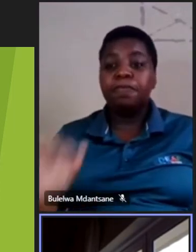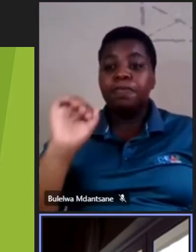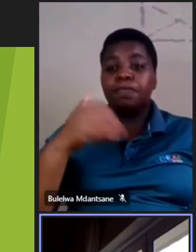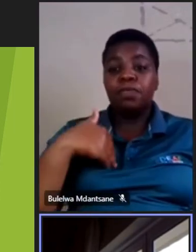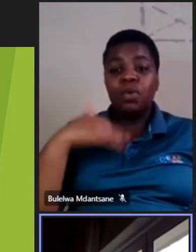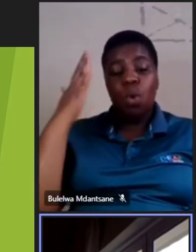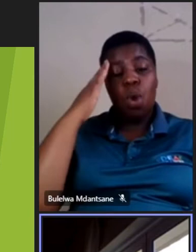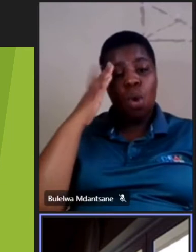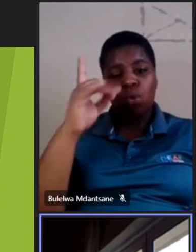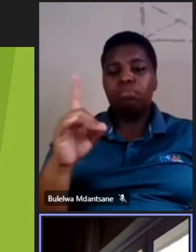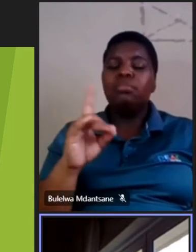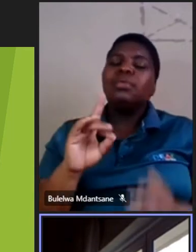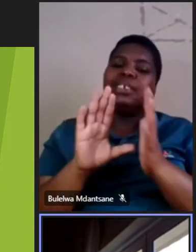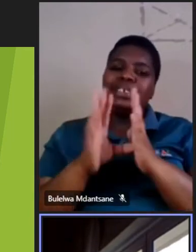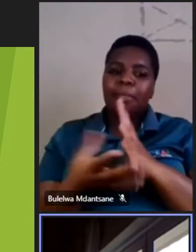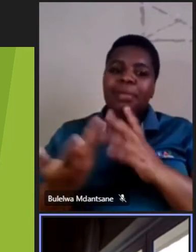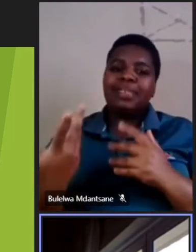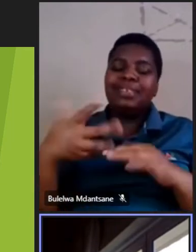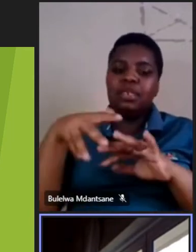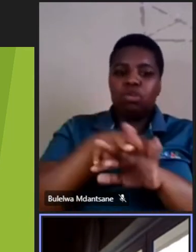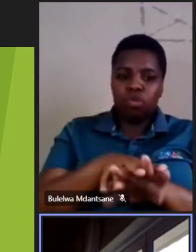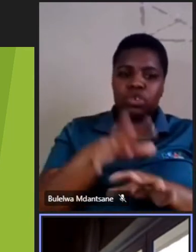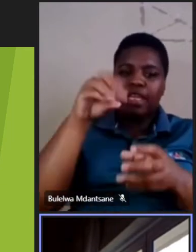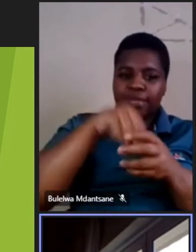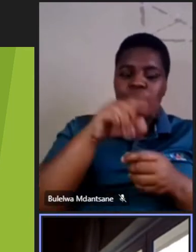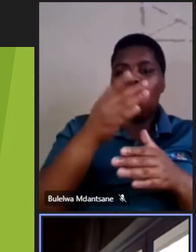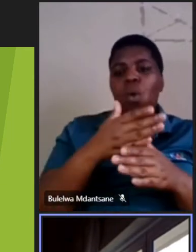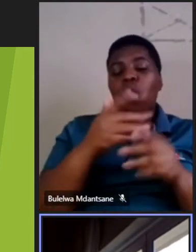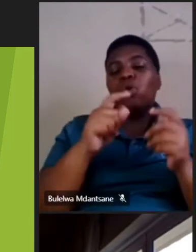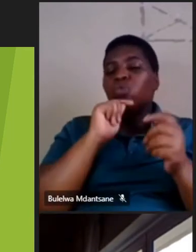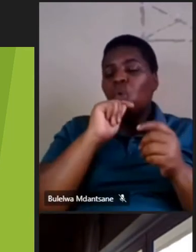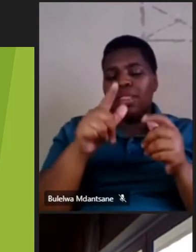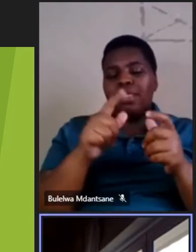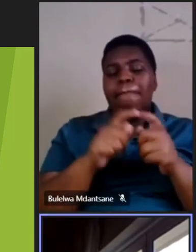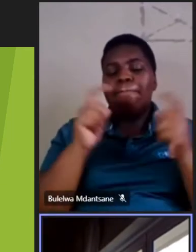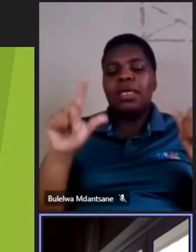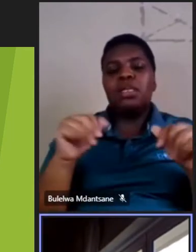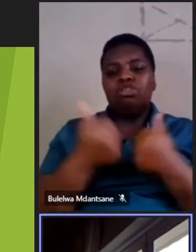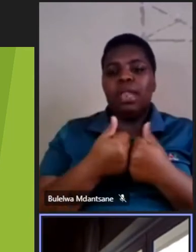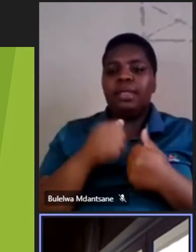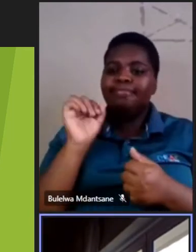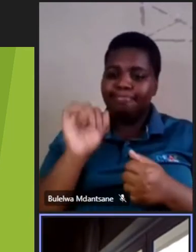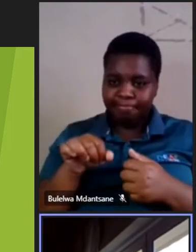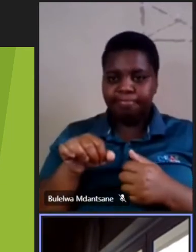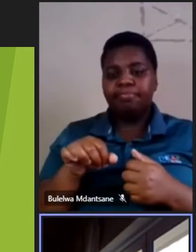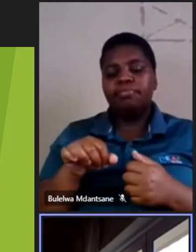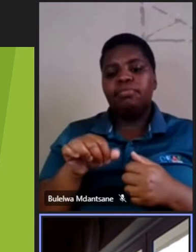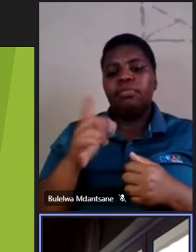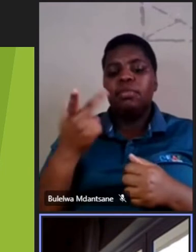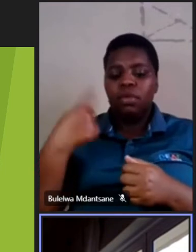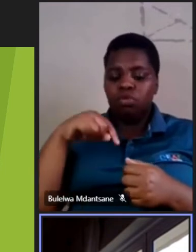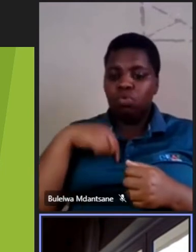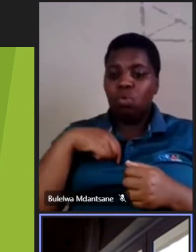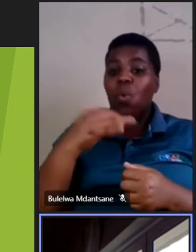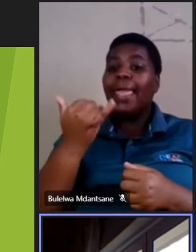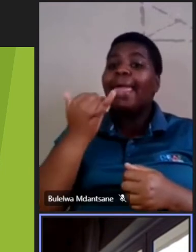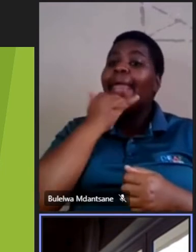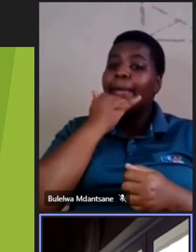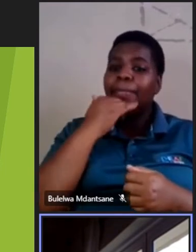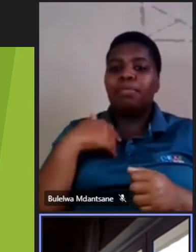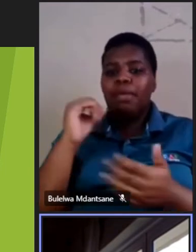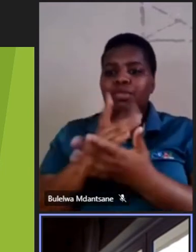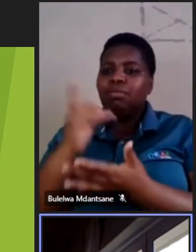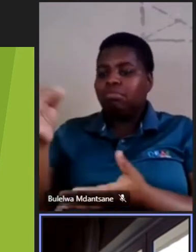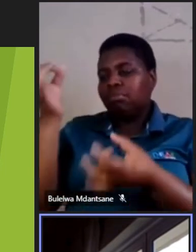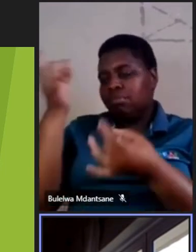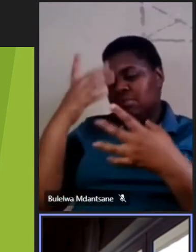disability inclusion within the Department of Health has been a huge challenge. And we were really happy to be made aware of the fact that